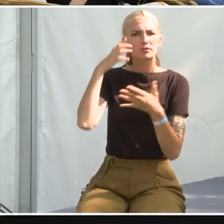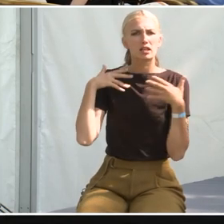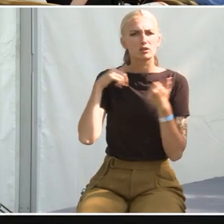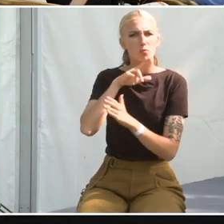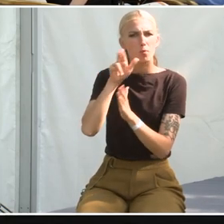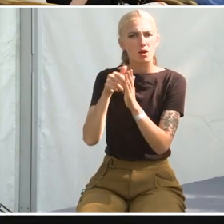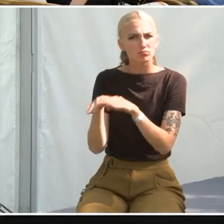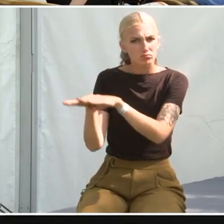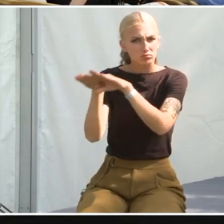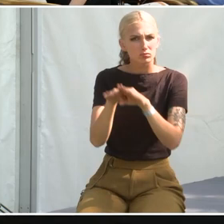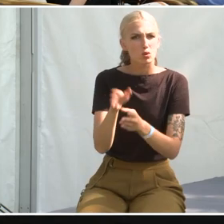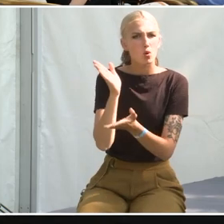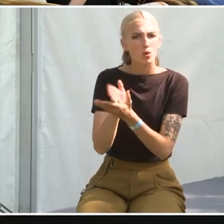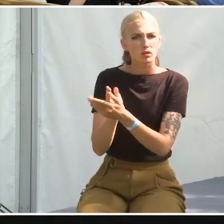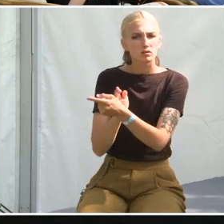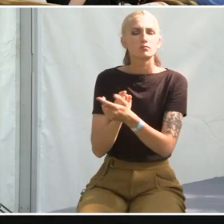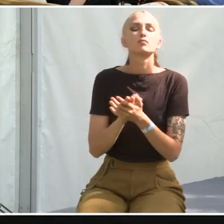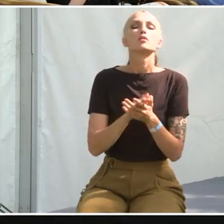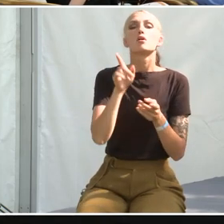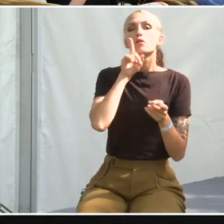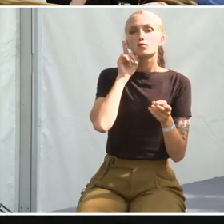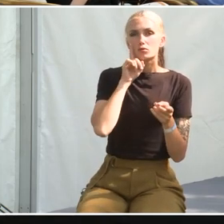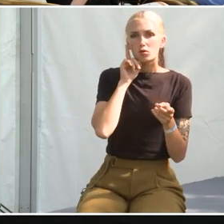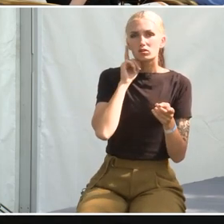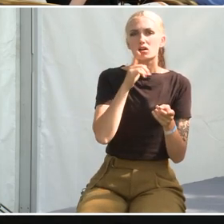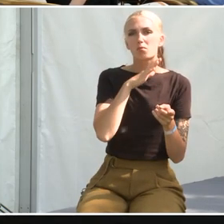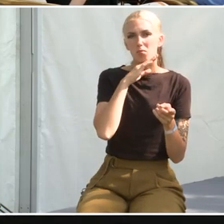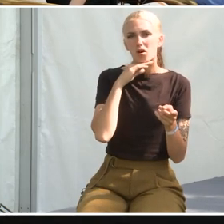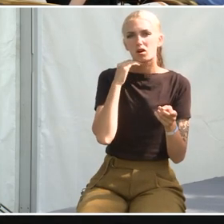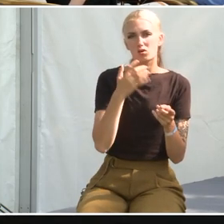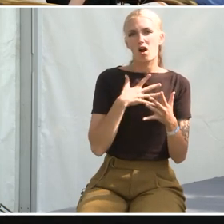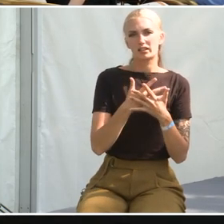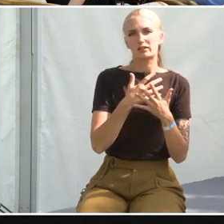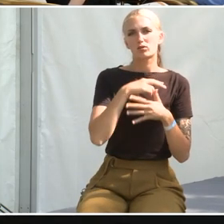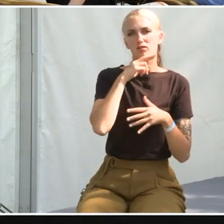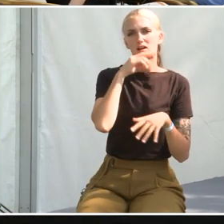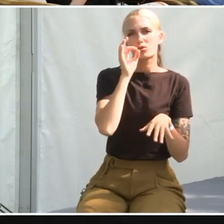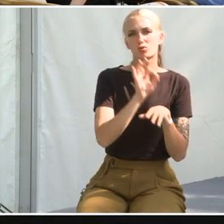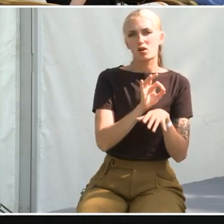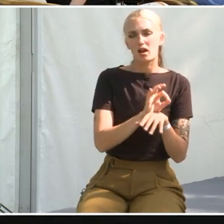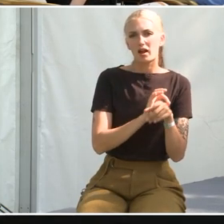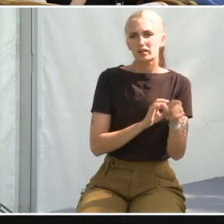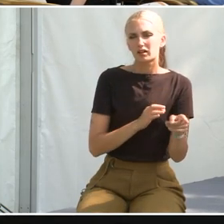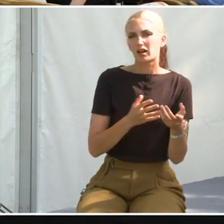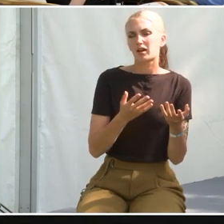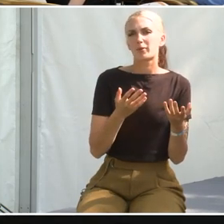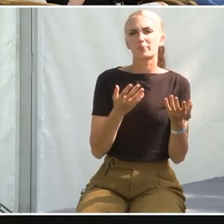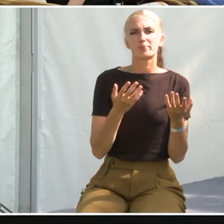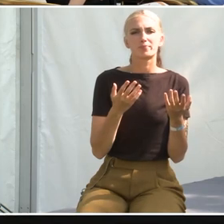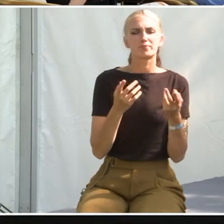that you see? Well, I'd say among the teenagers, there's a lot of ADHD. It's been diagnosed autistic spectrum disorders,